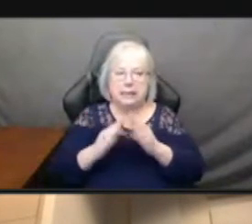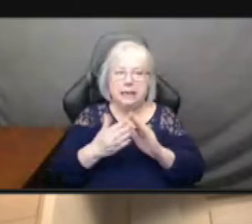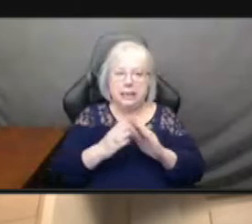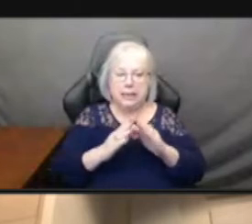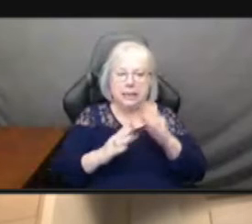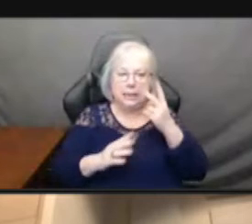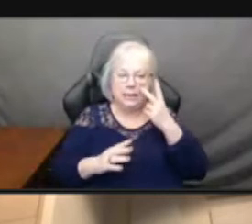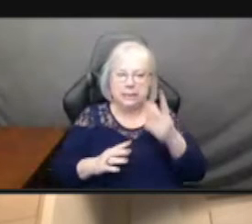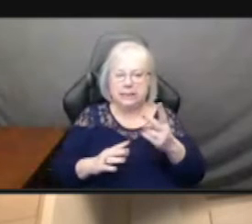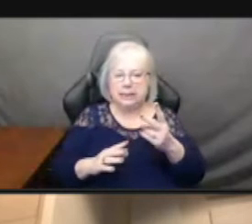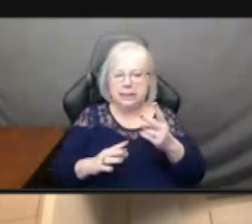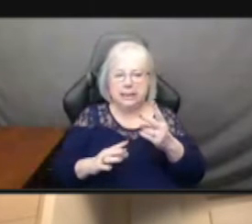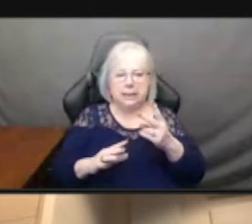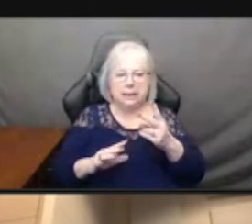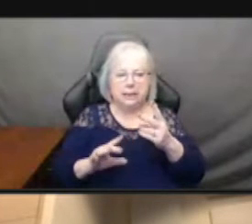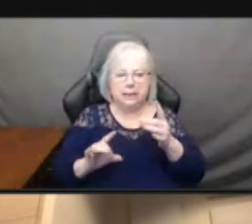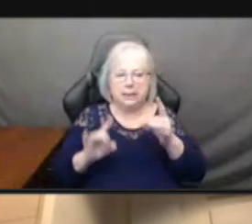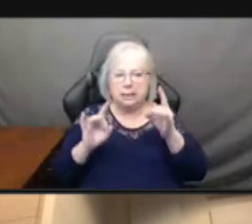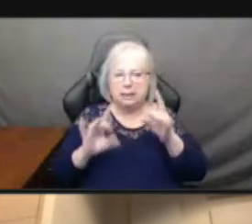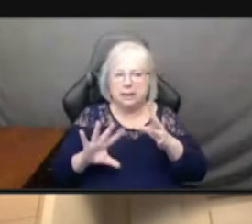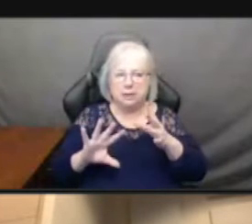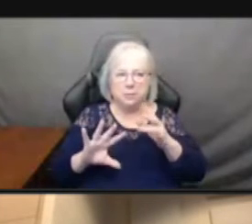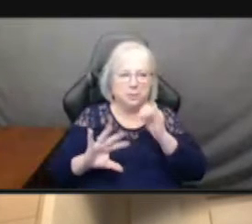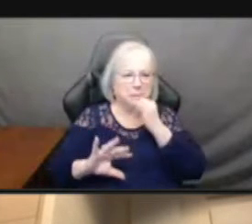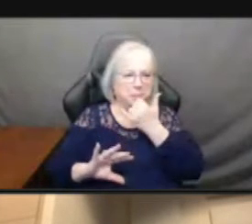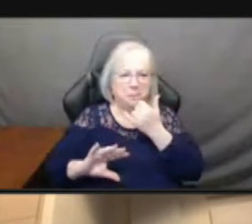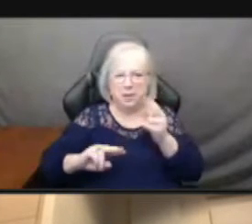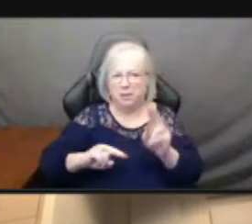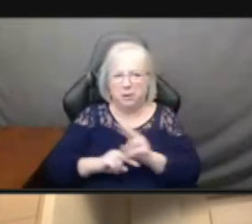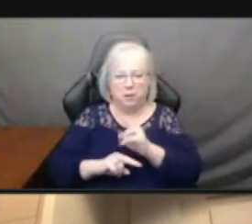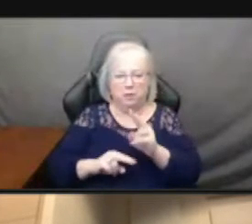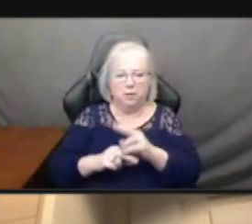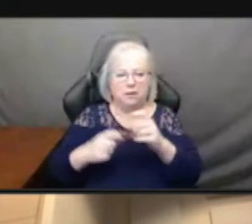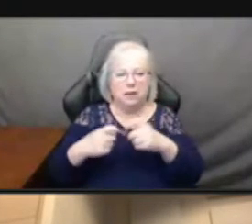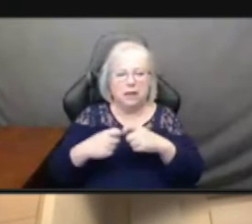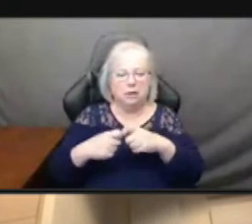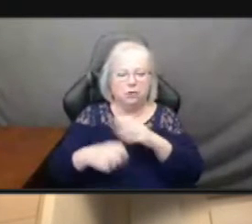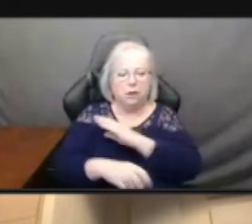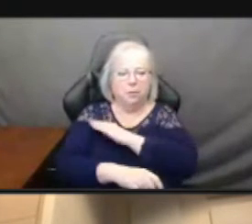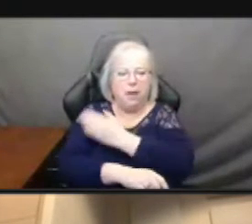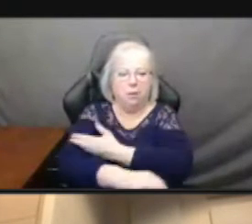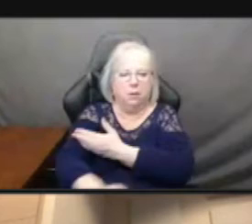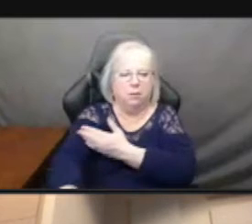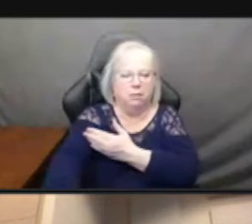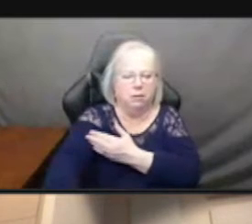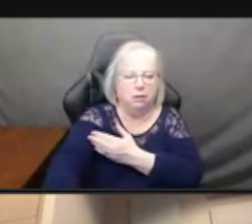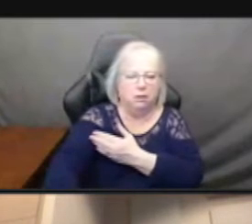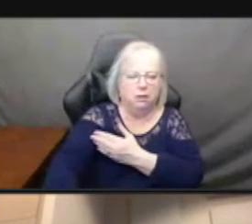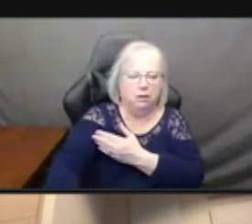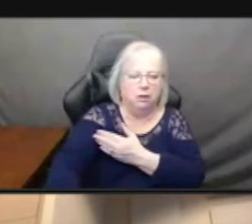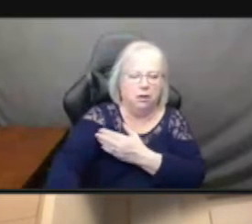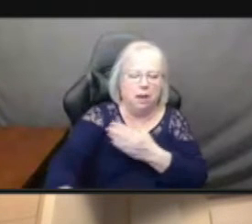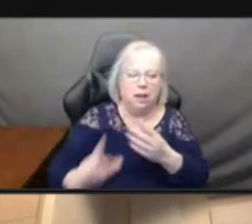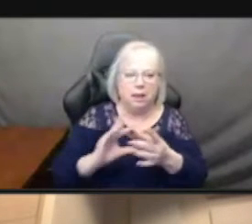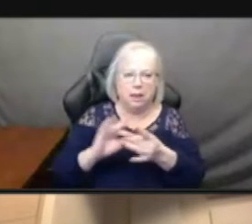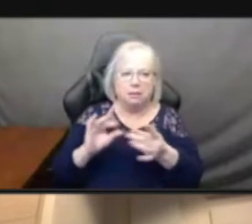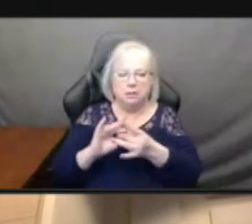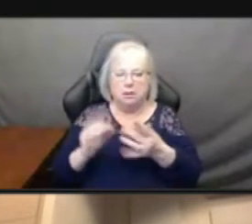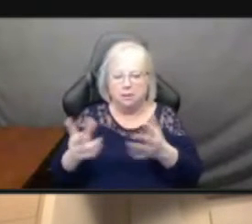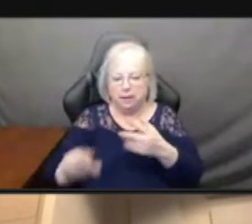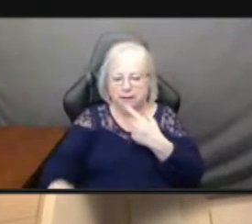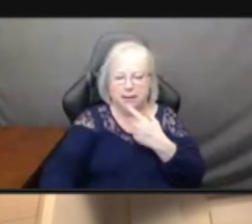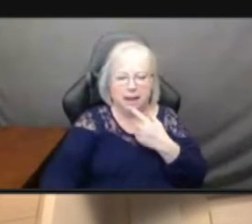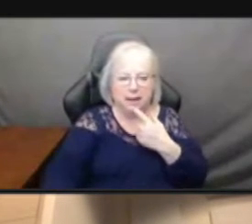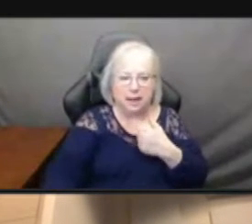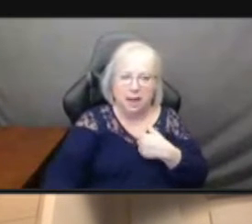perverse misuse of elected power. The rhetoric has already been said. I'm just adding to. Our mayor is doing